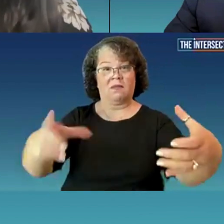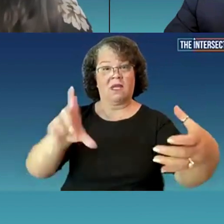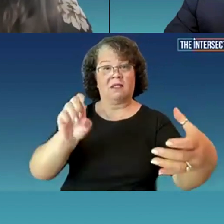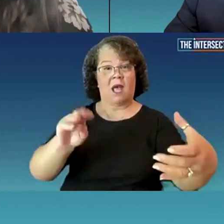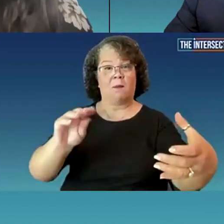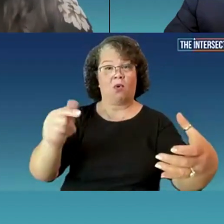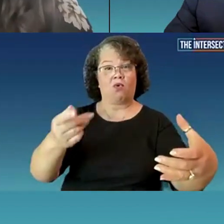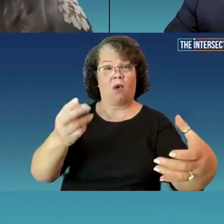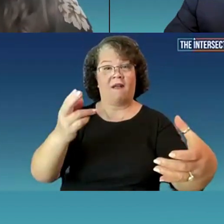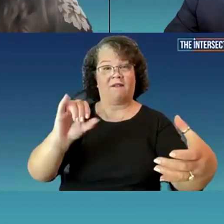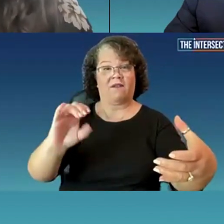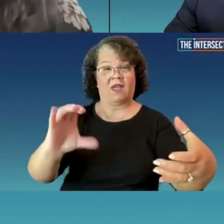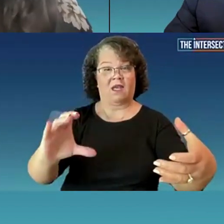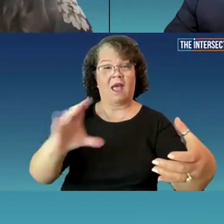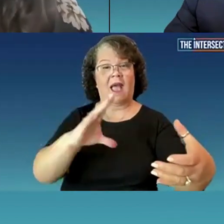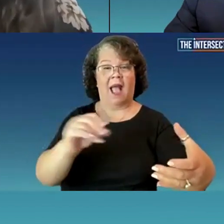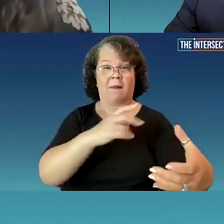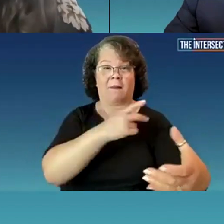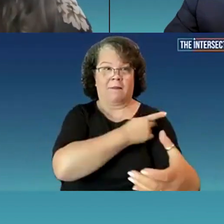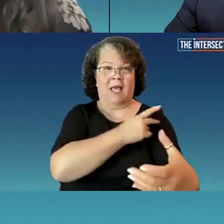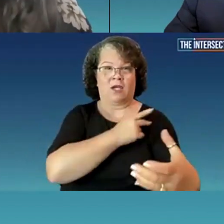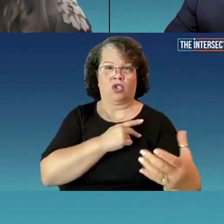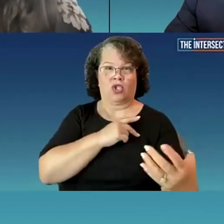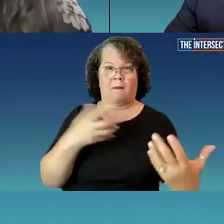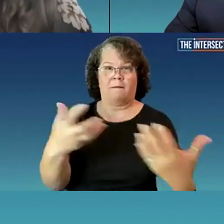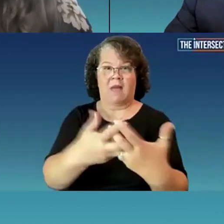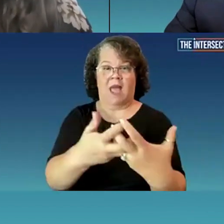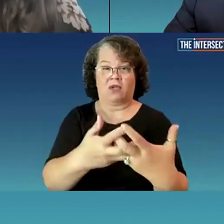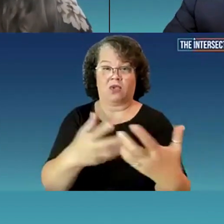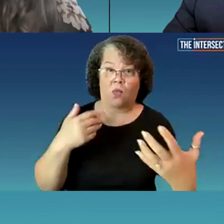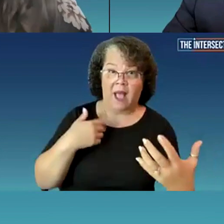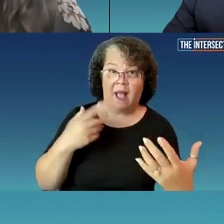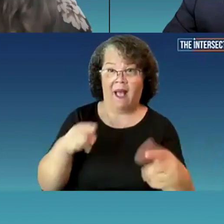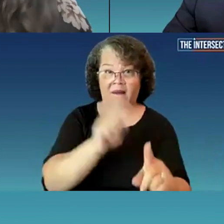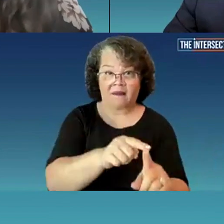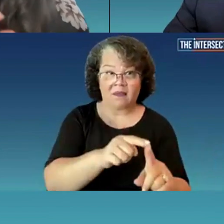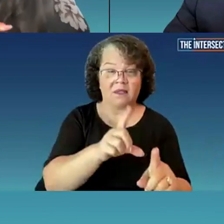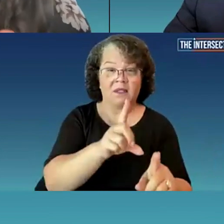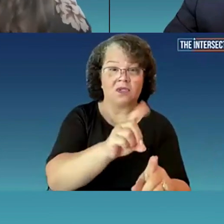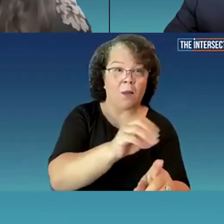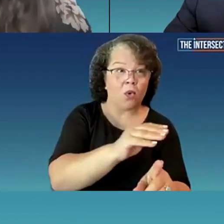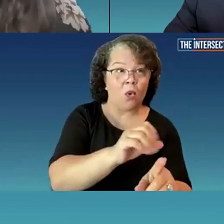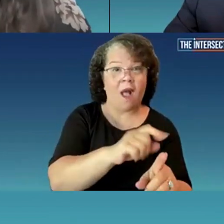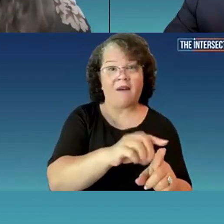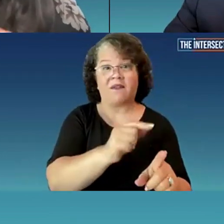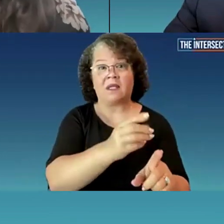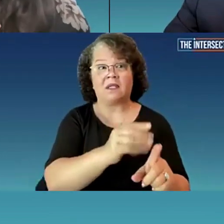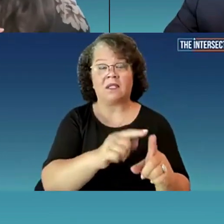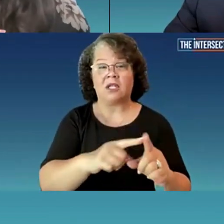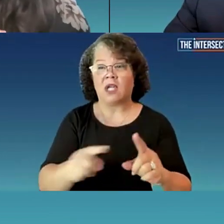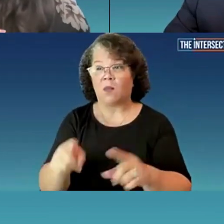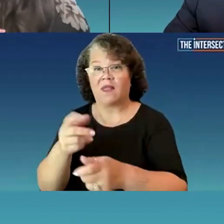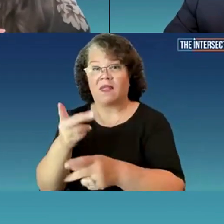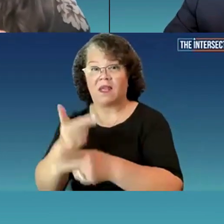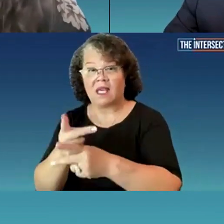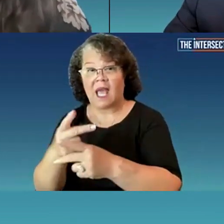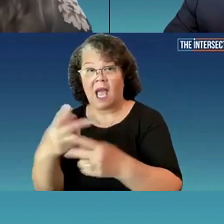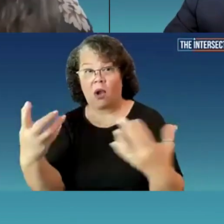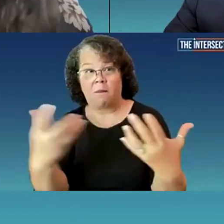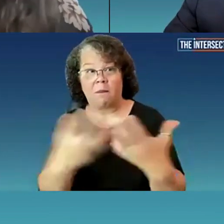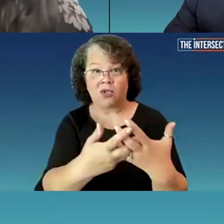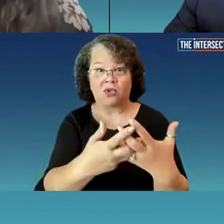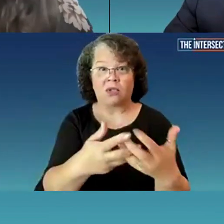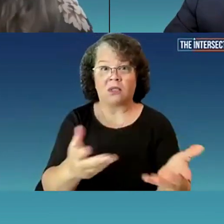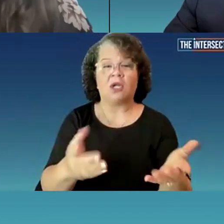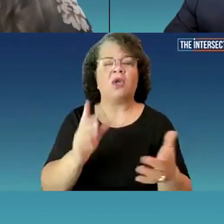we have a critical mass of certain demographics to be able to do what we call care matching, which is where we